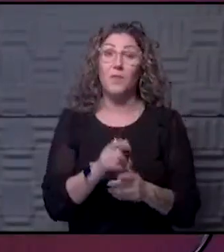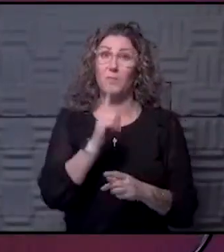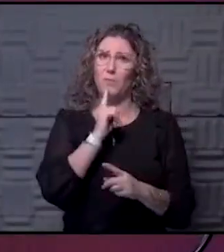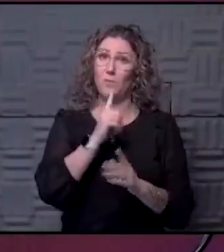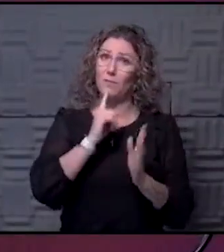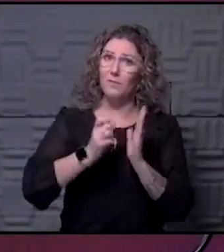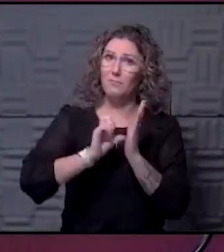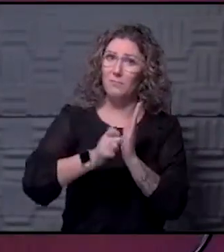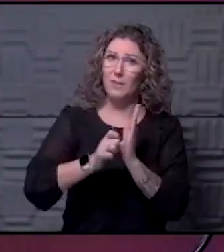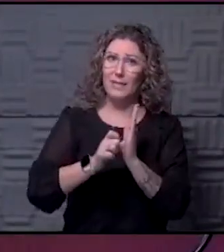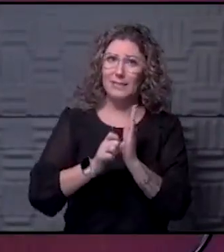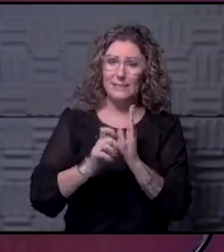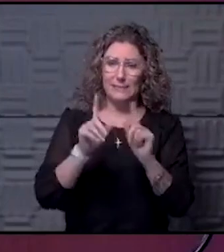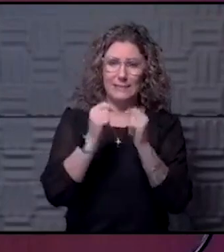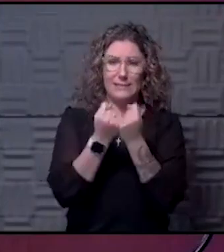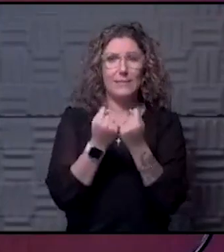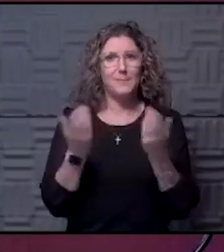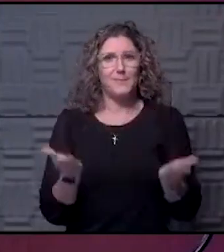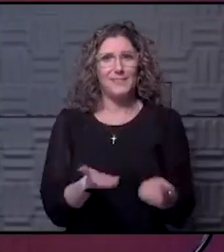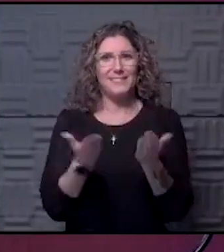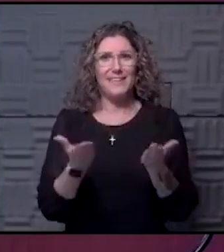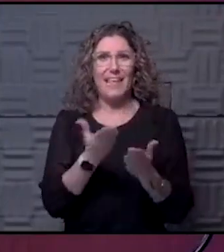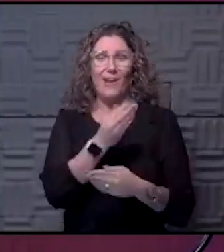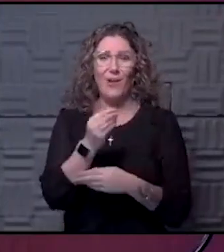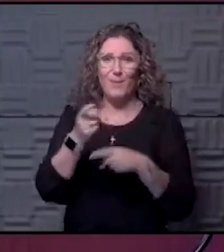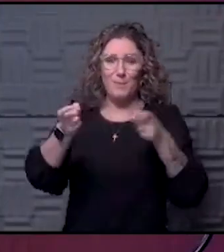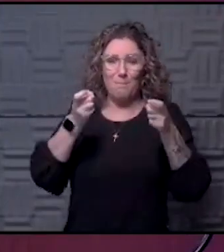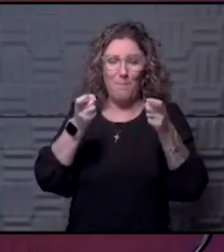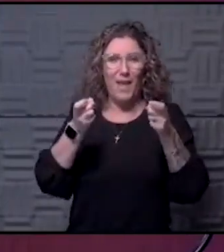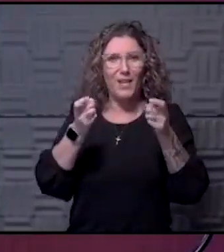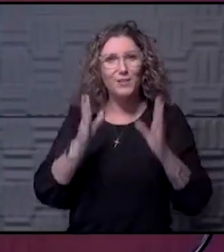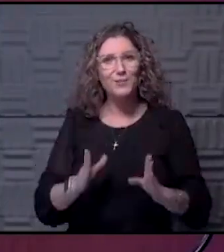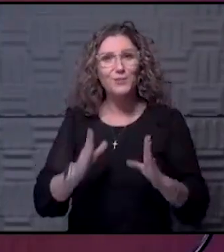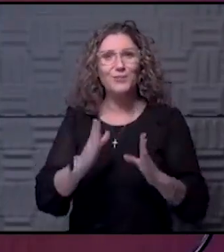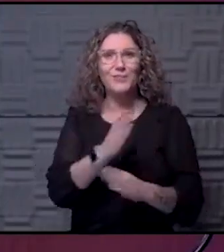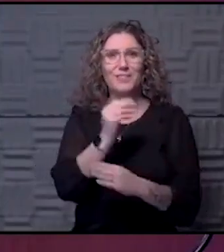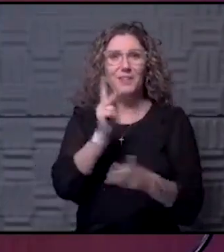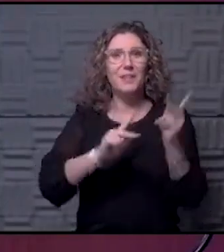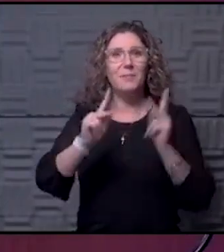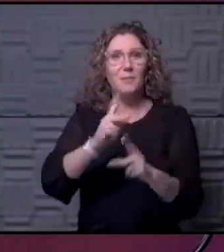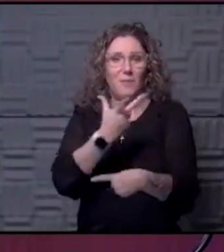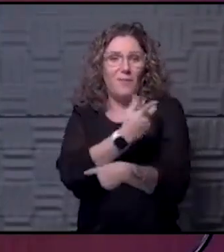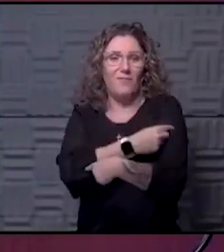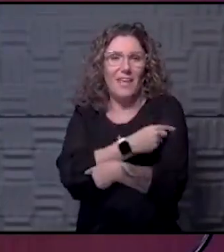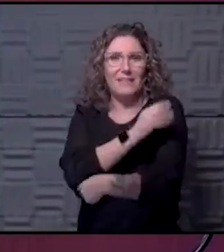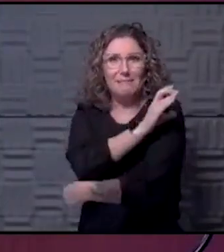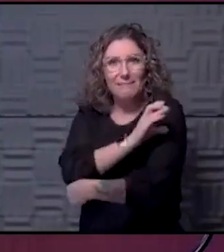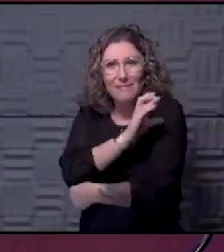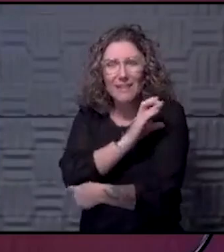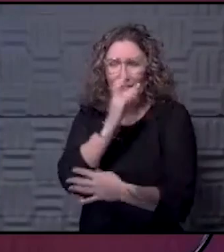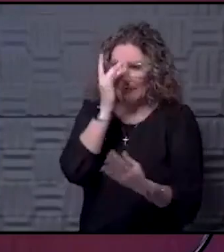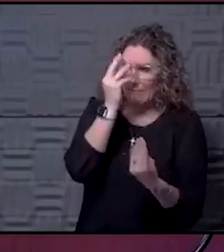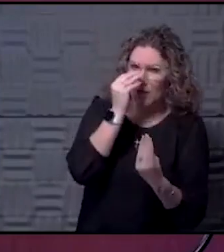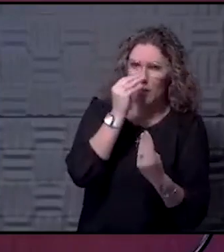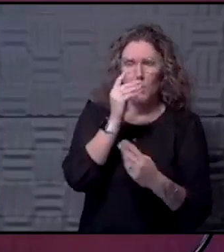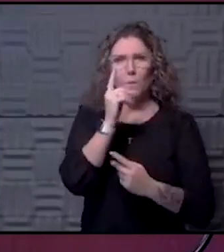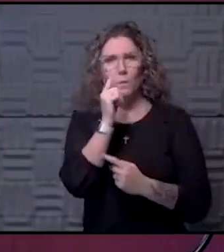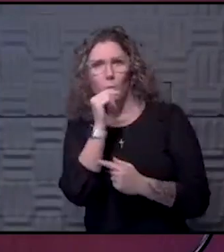impressed that our teams here, I mean, we, even as managers, the folks running our vaccine clinic, when it comes to the thought out vaccines